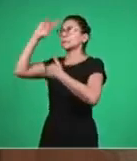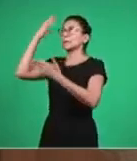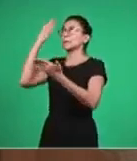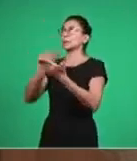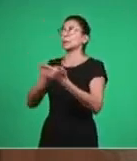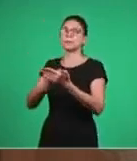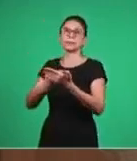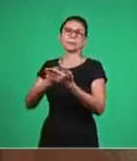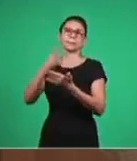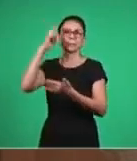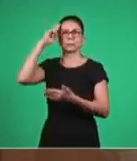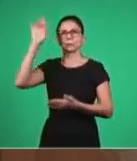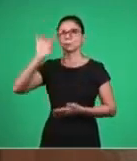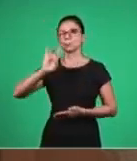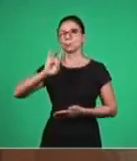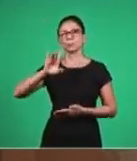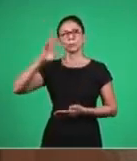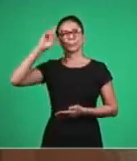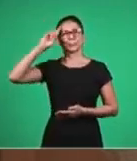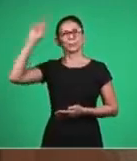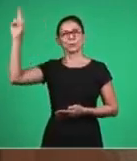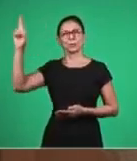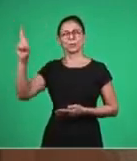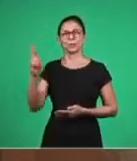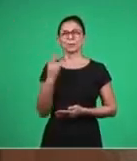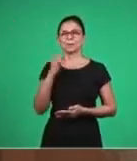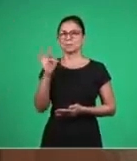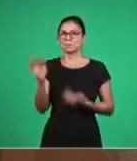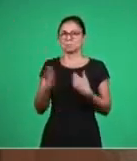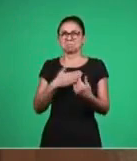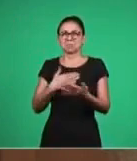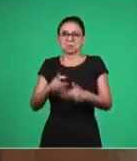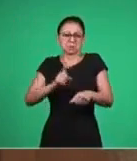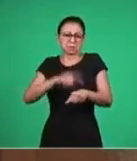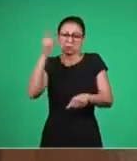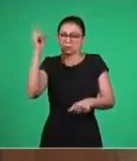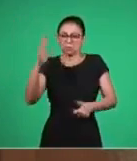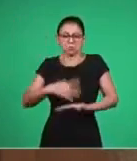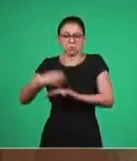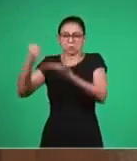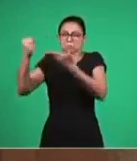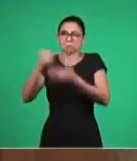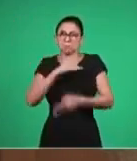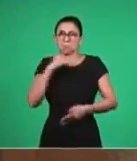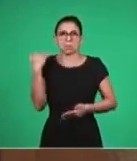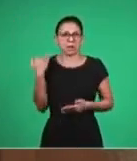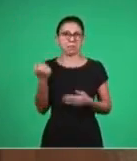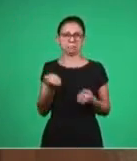that we may be trusting Him and only Him for our departure.